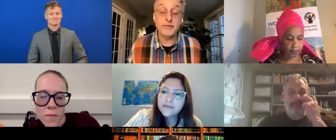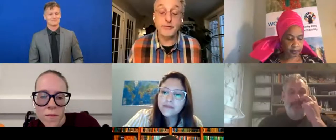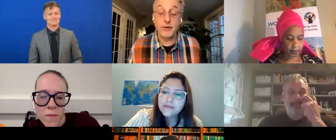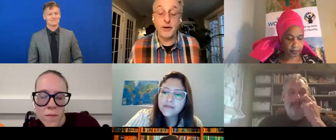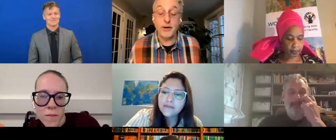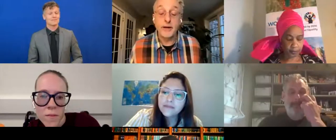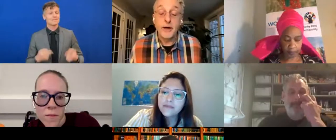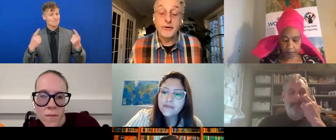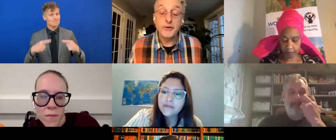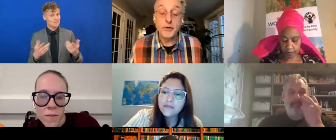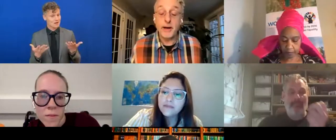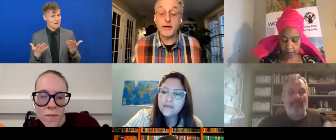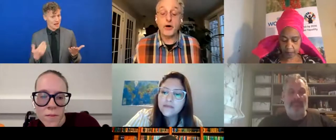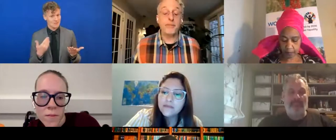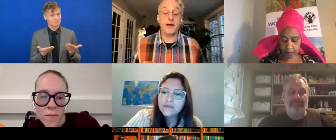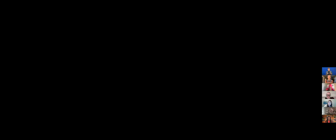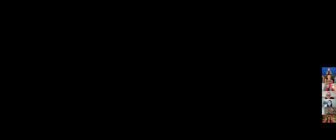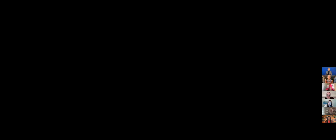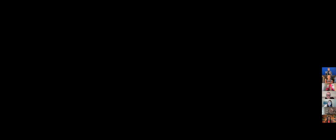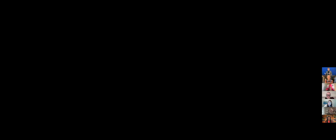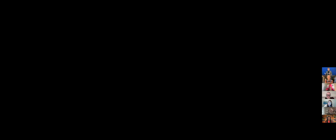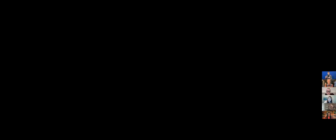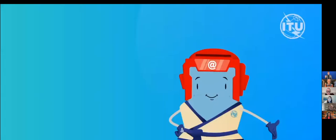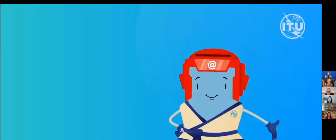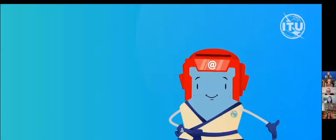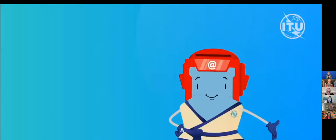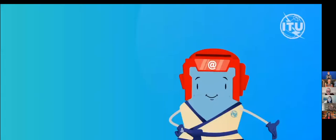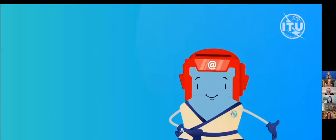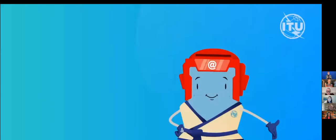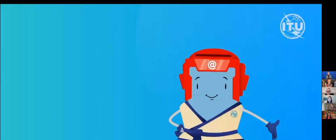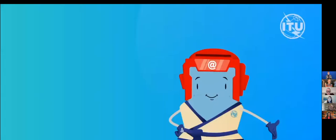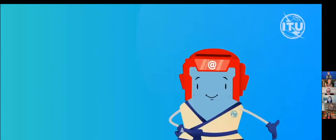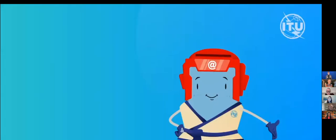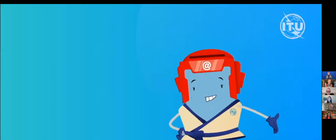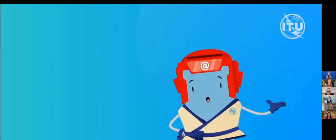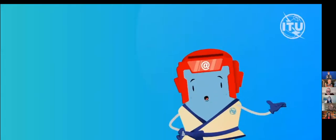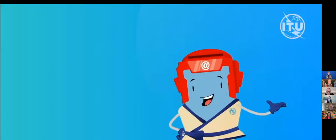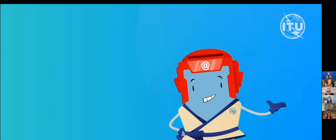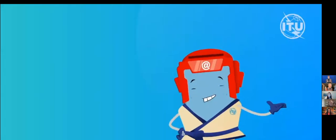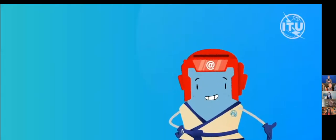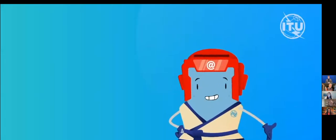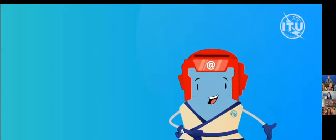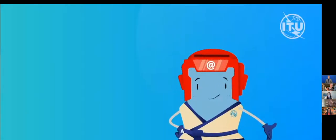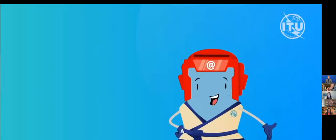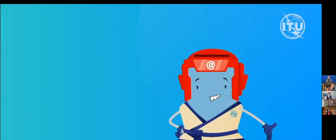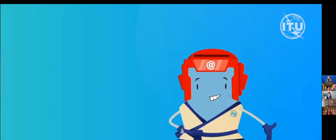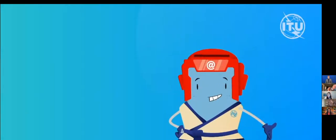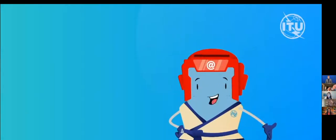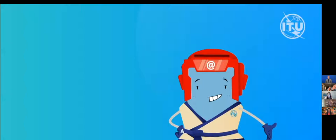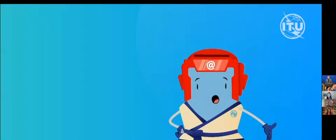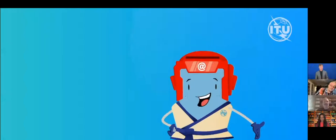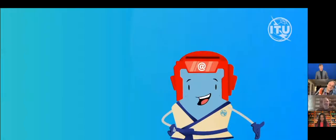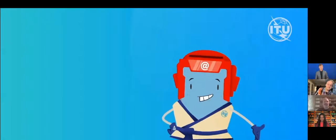pass the floor to my co-moderator, Sango. Thank you, David. Hi, everyone.